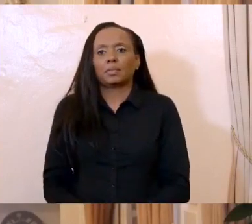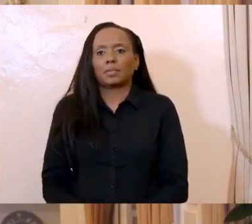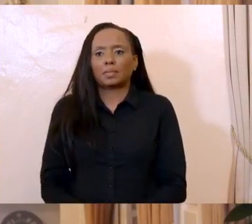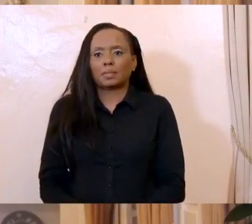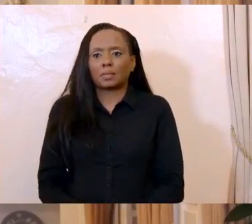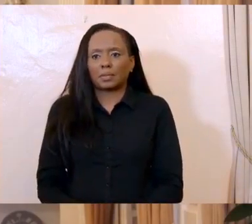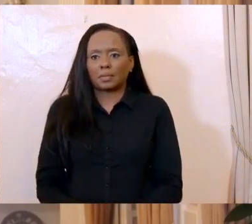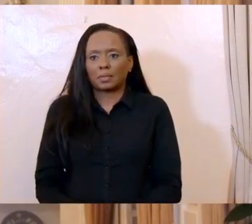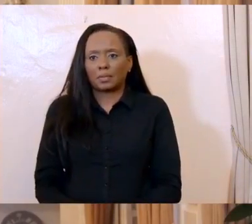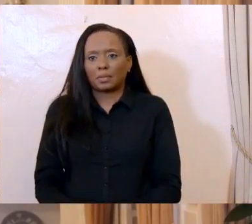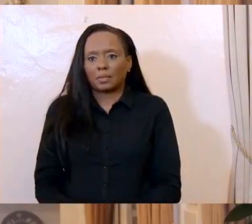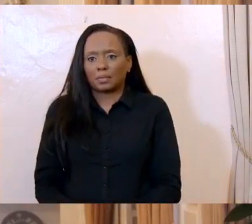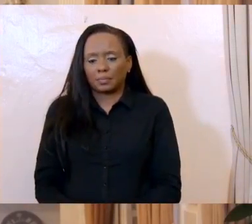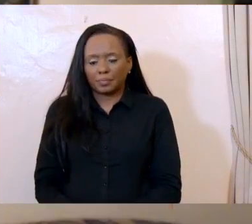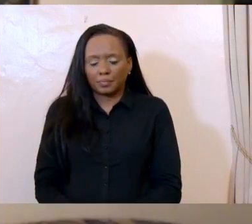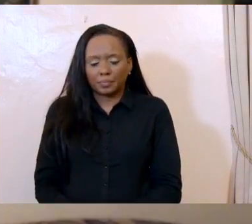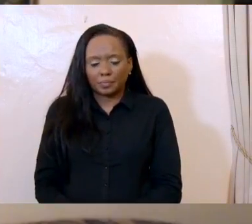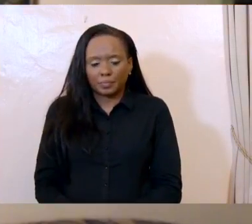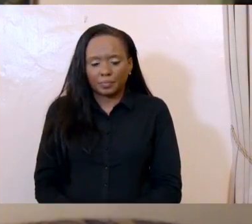Minister Bostic,